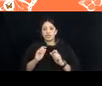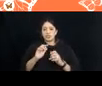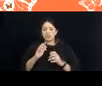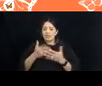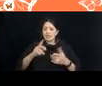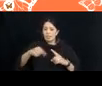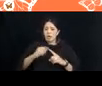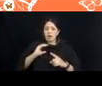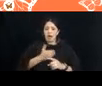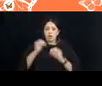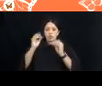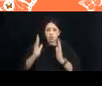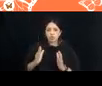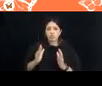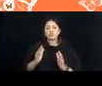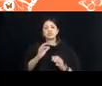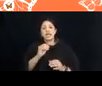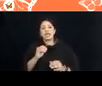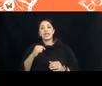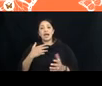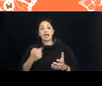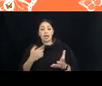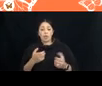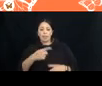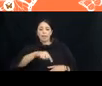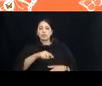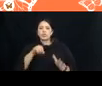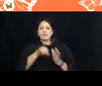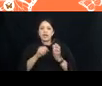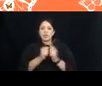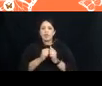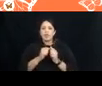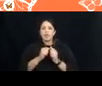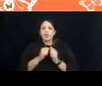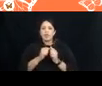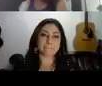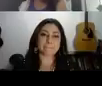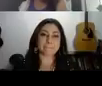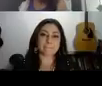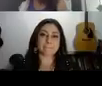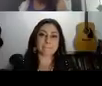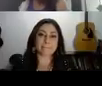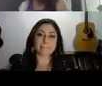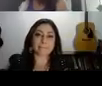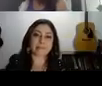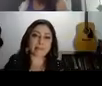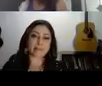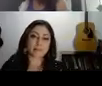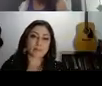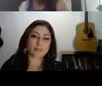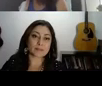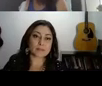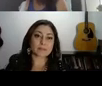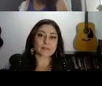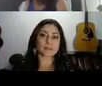course content, the material they're reading. So again, this is where we have a lot of work to do, right? Is how do we get